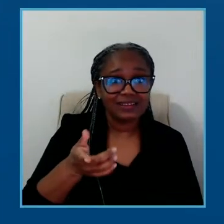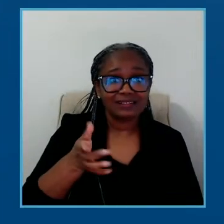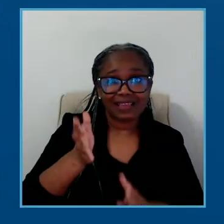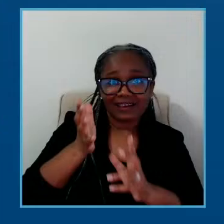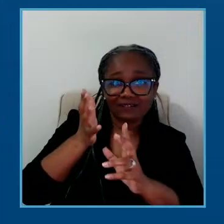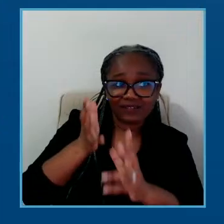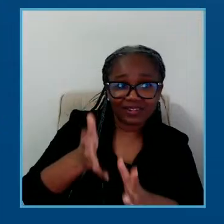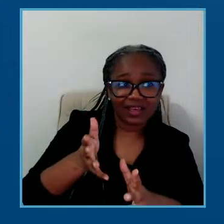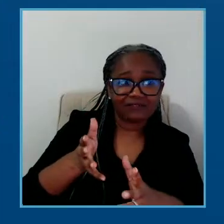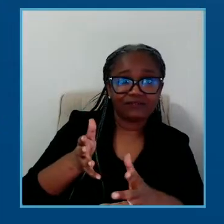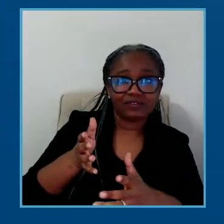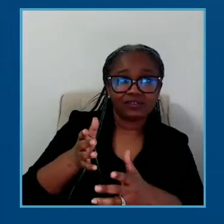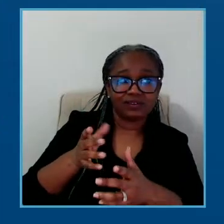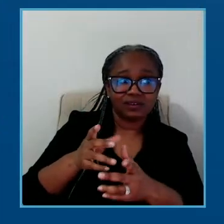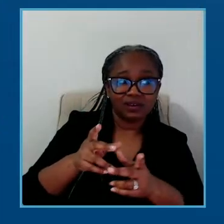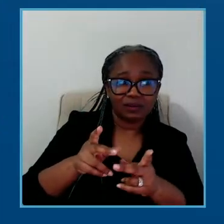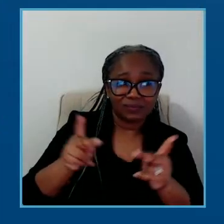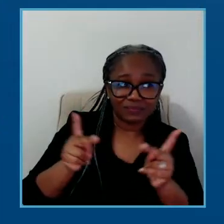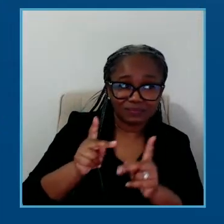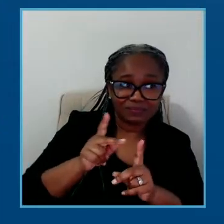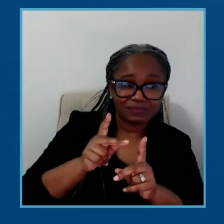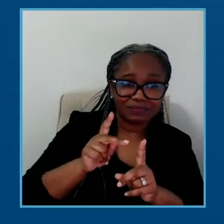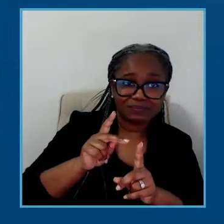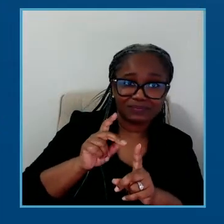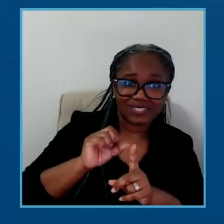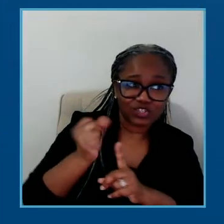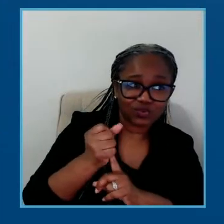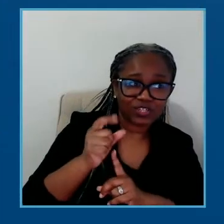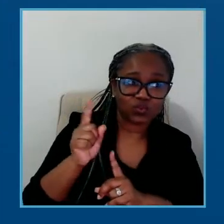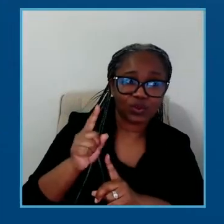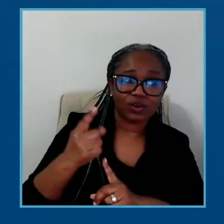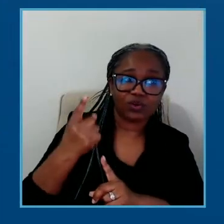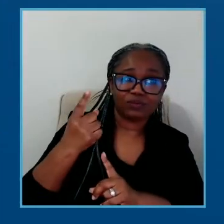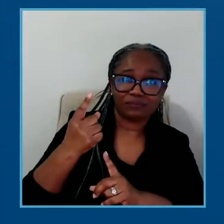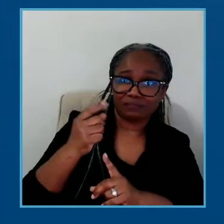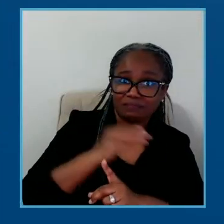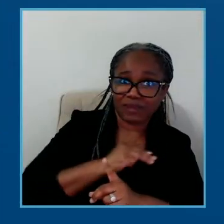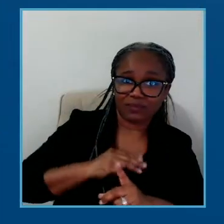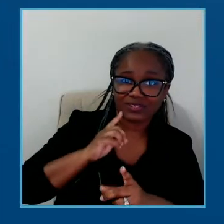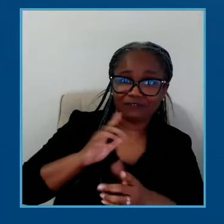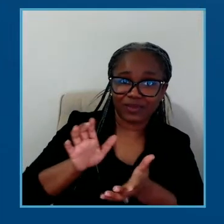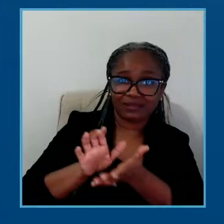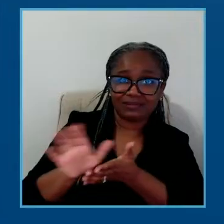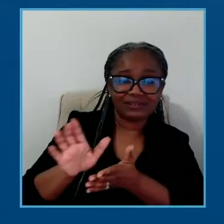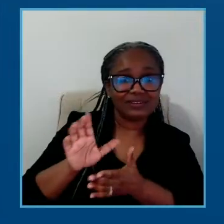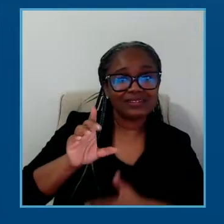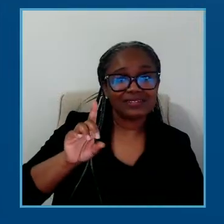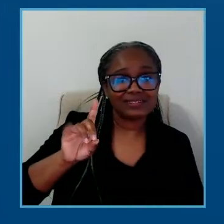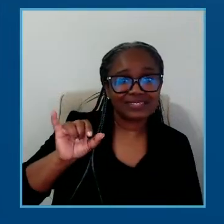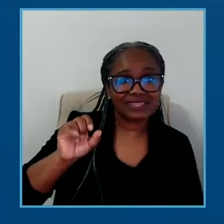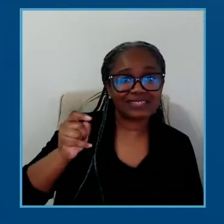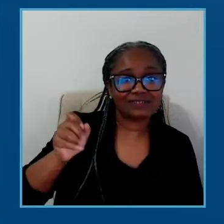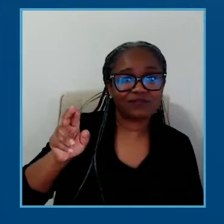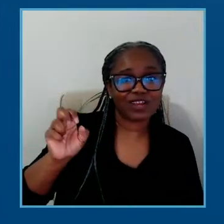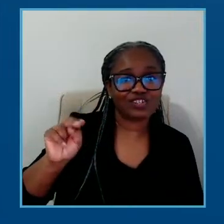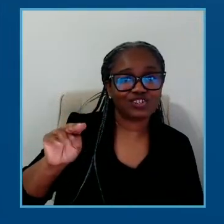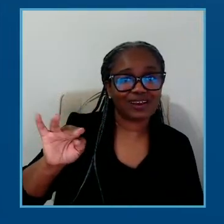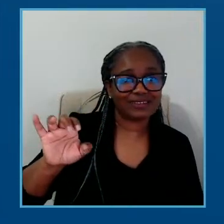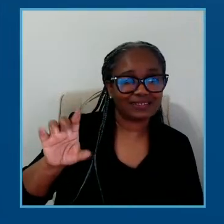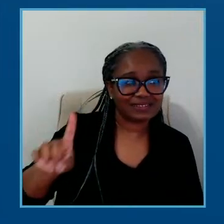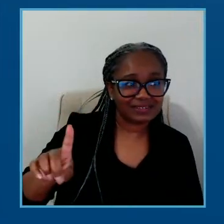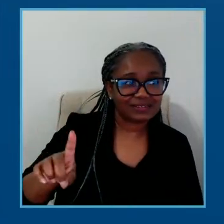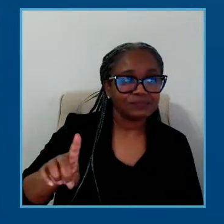all members. Declaring the elections null and void and completing them properly, including ensuring that the gender parity rules are